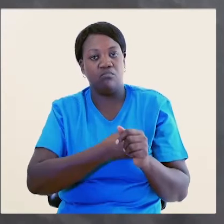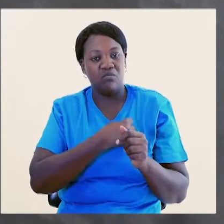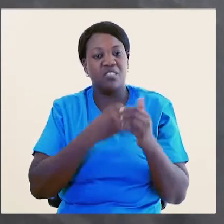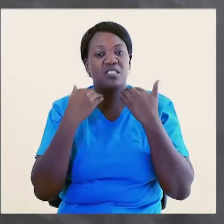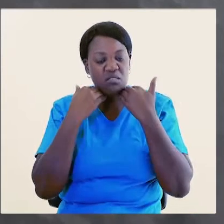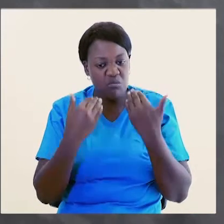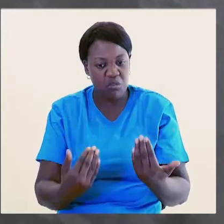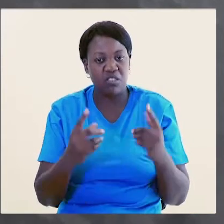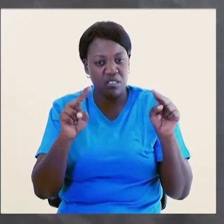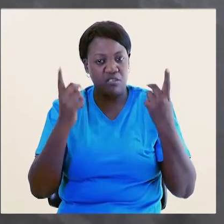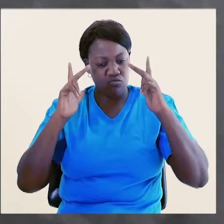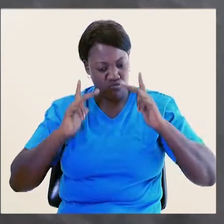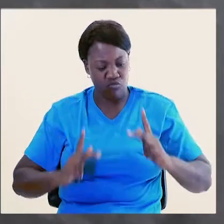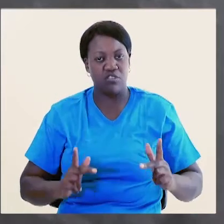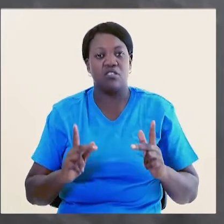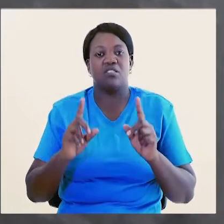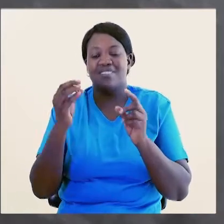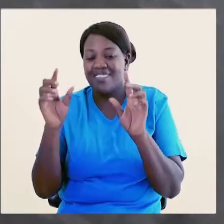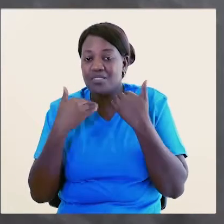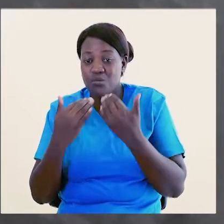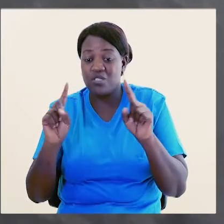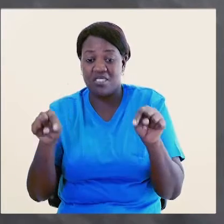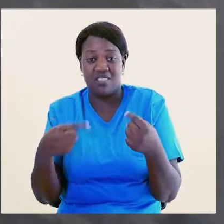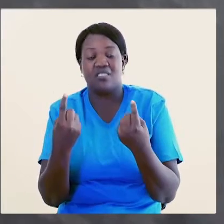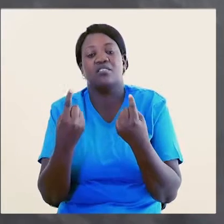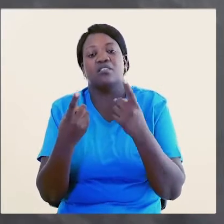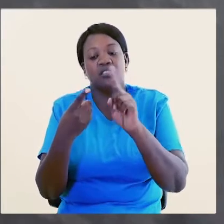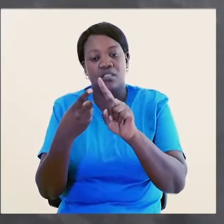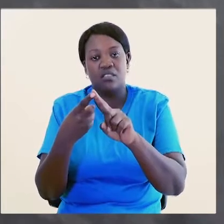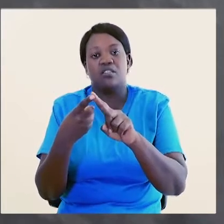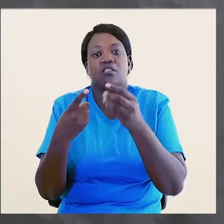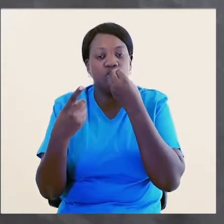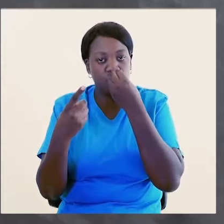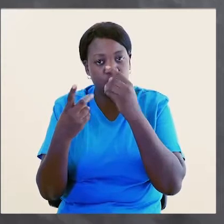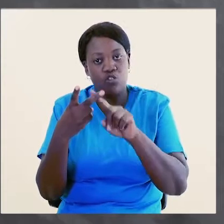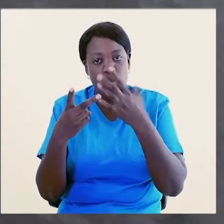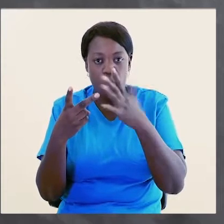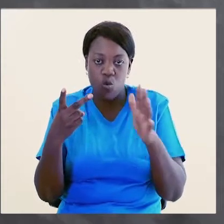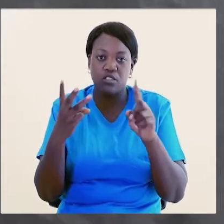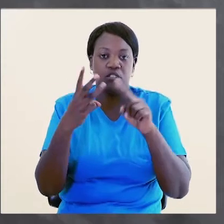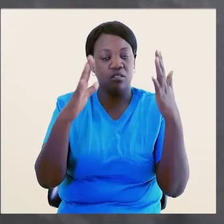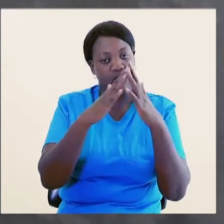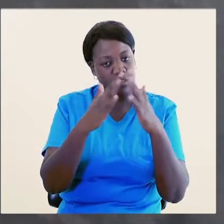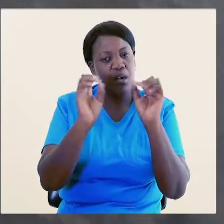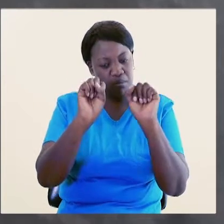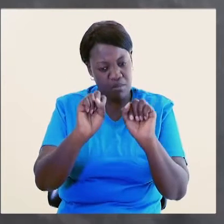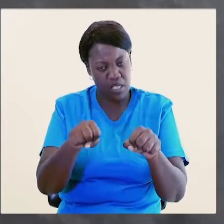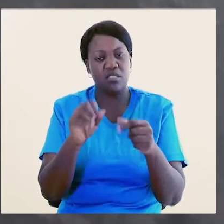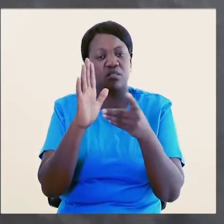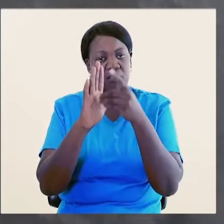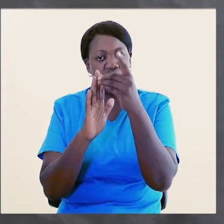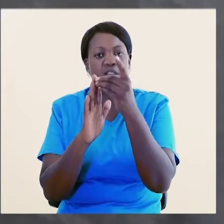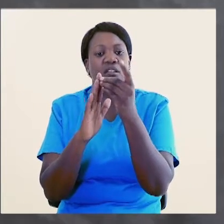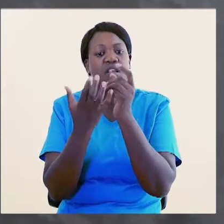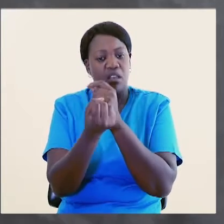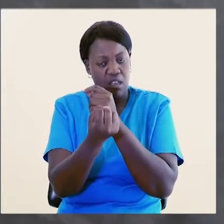their physical or basic needs met. For example, their need for food, water, and shelter. So development must give